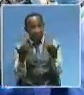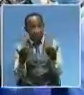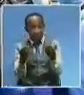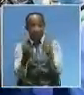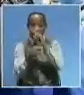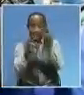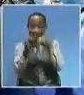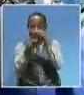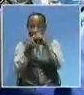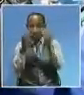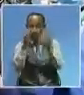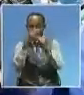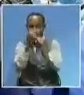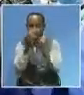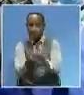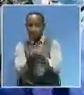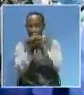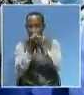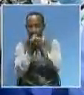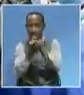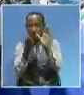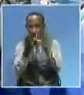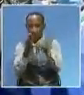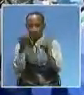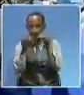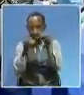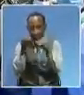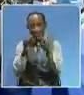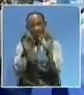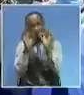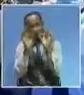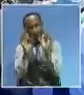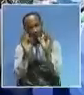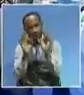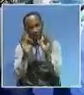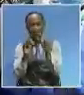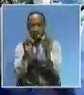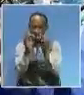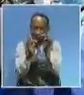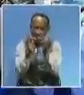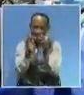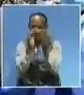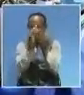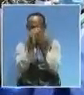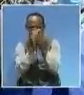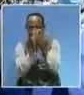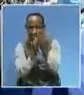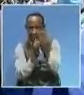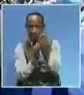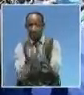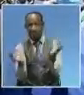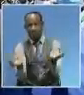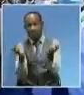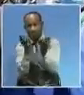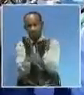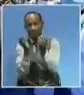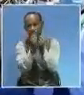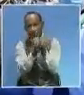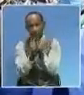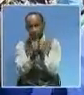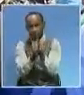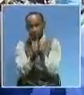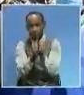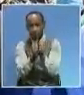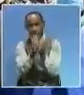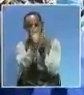we've consolidated these, then we can now manage them properly and classify them properly, but they will all be together as bits